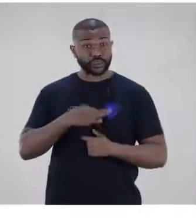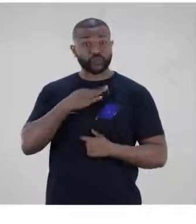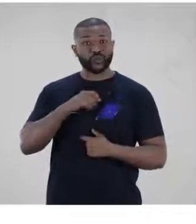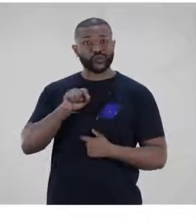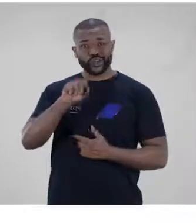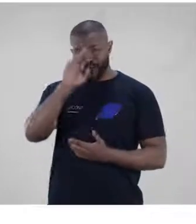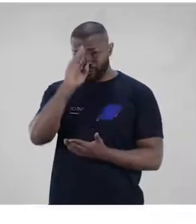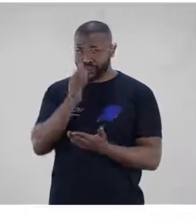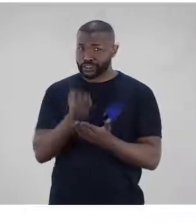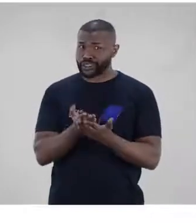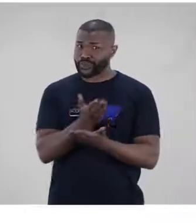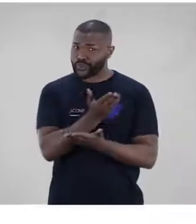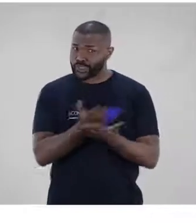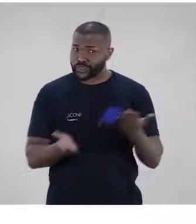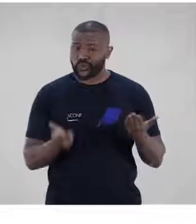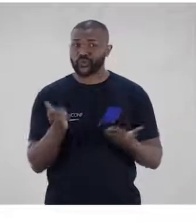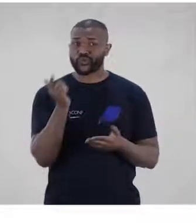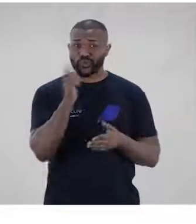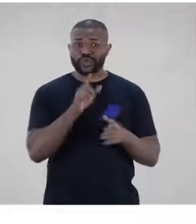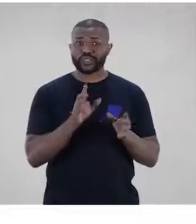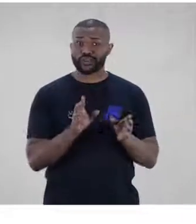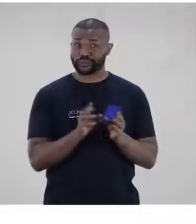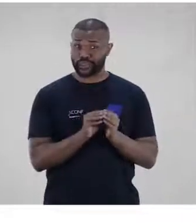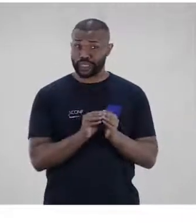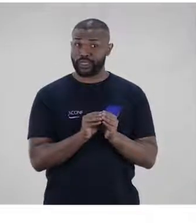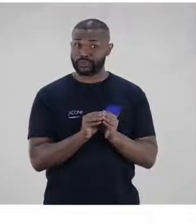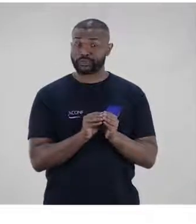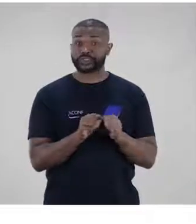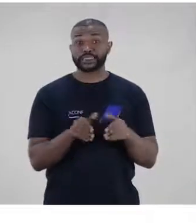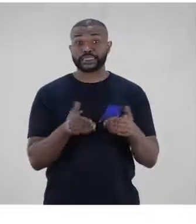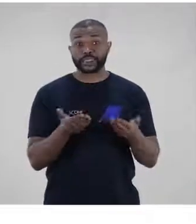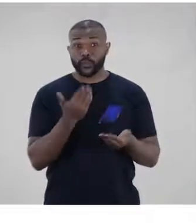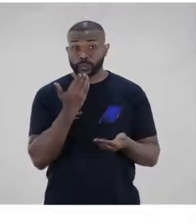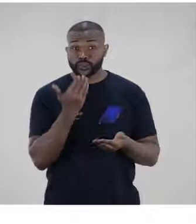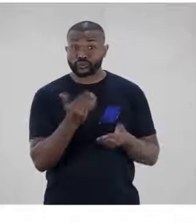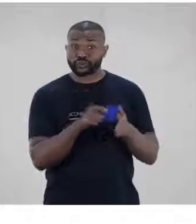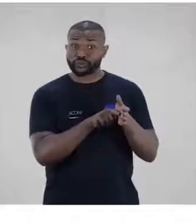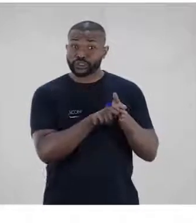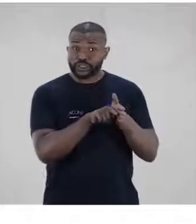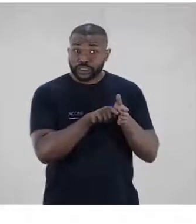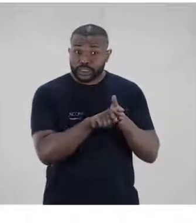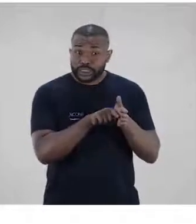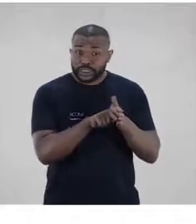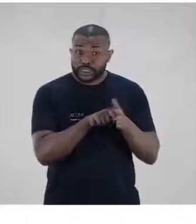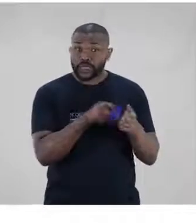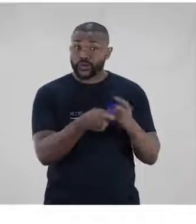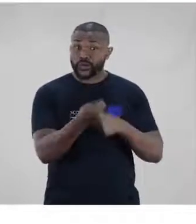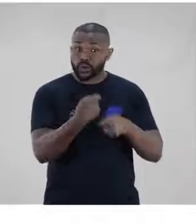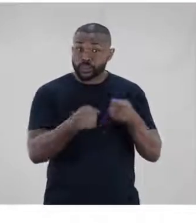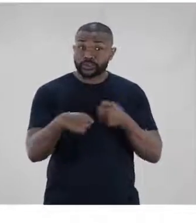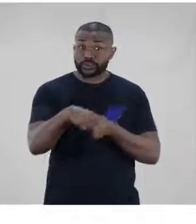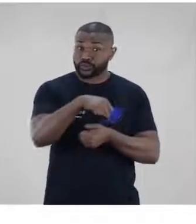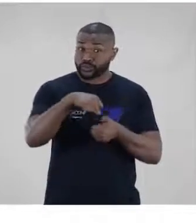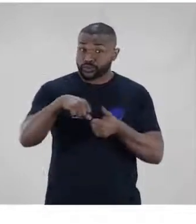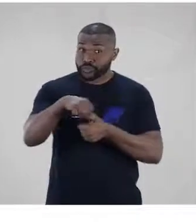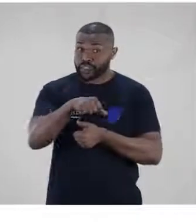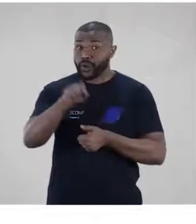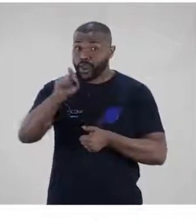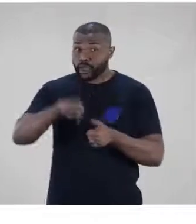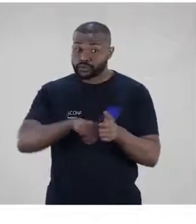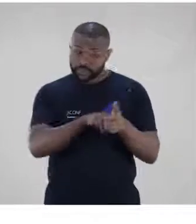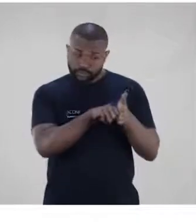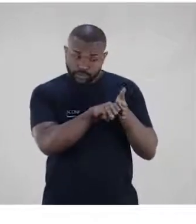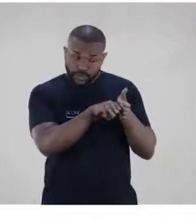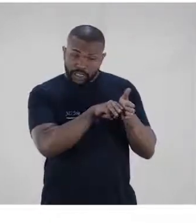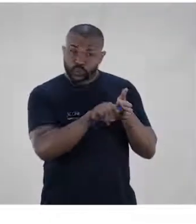losing confidence in actually getting results. And when they were asked to measure themselves on transformational metrics, metrics that really matters